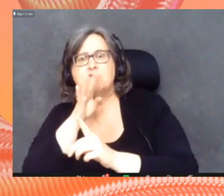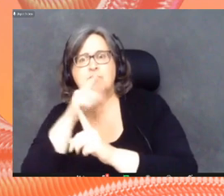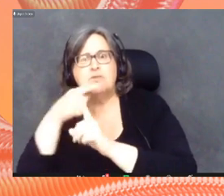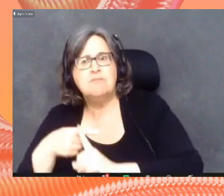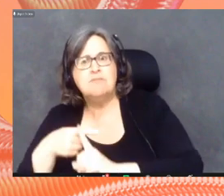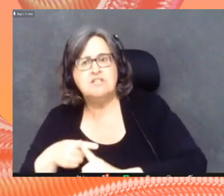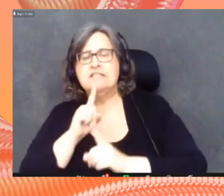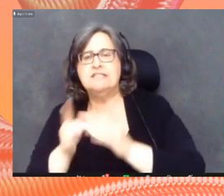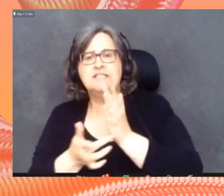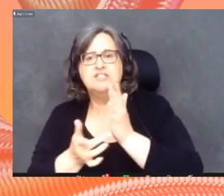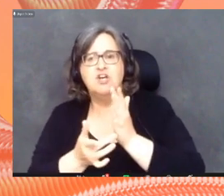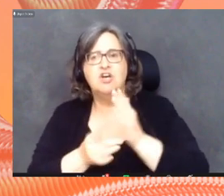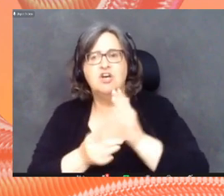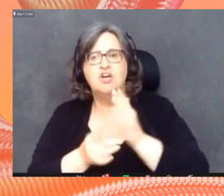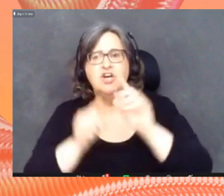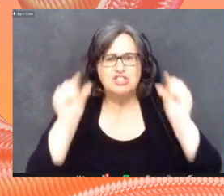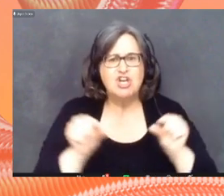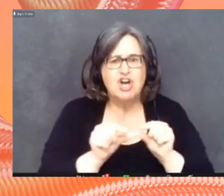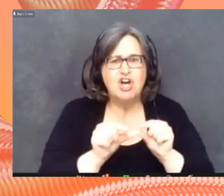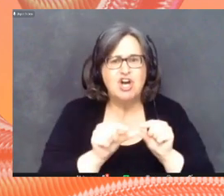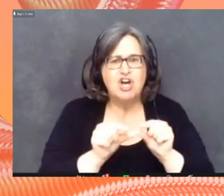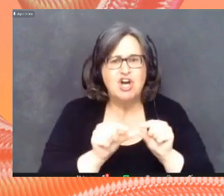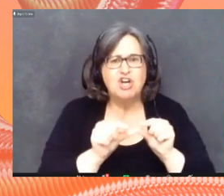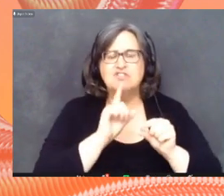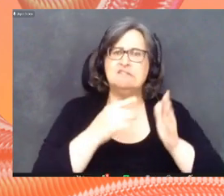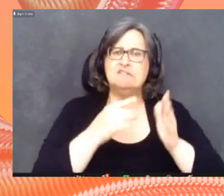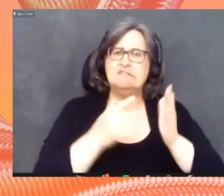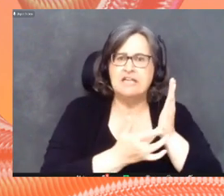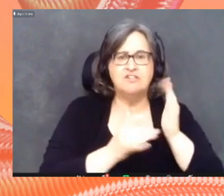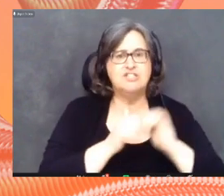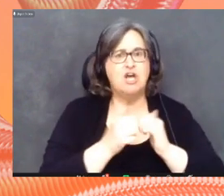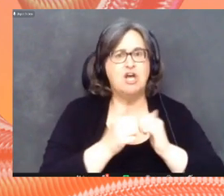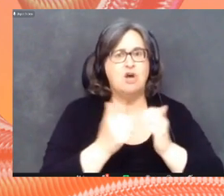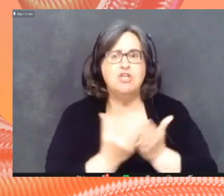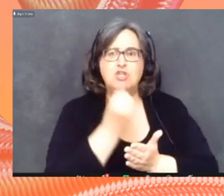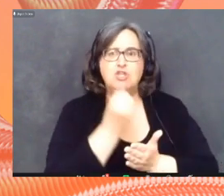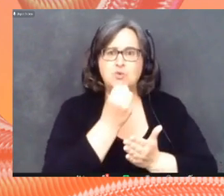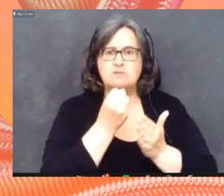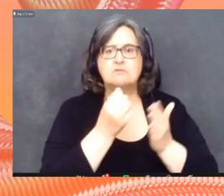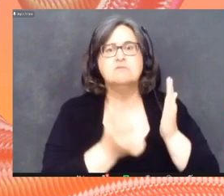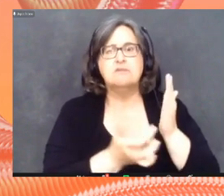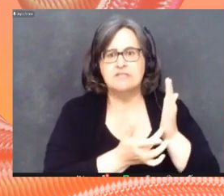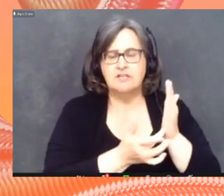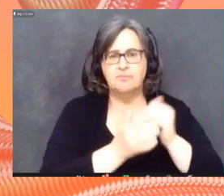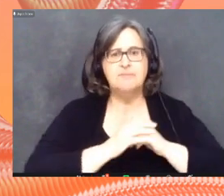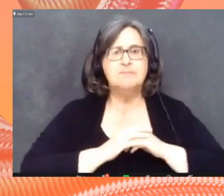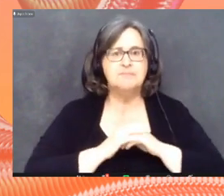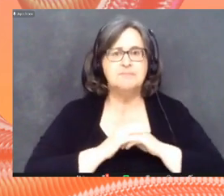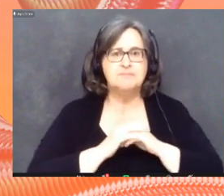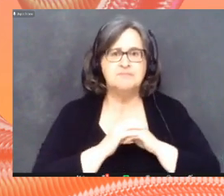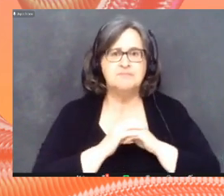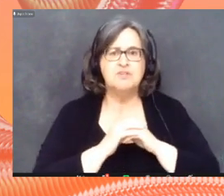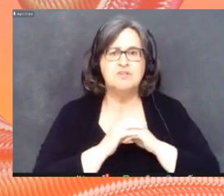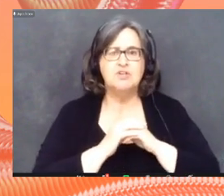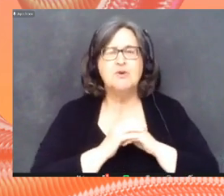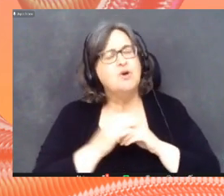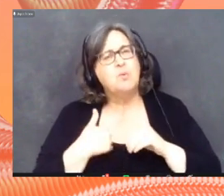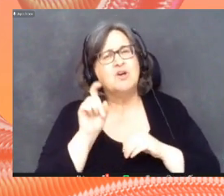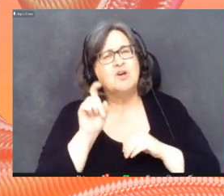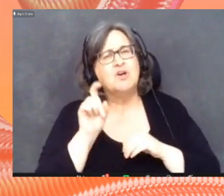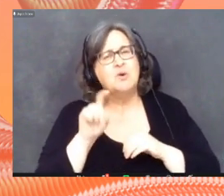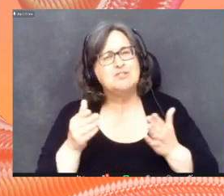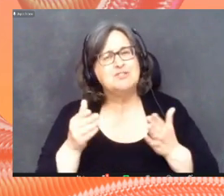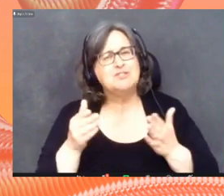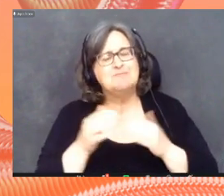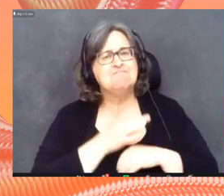different component pieces are parts of how we use the technology. And so there's this question that we were